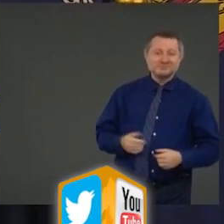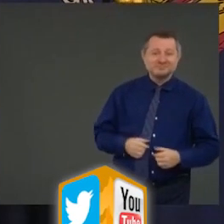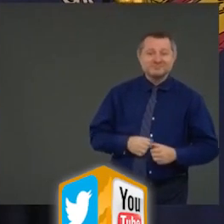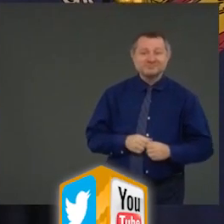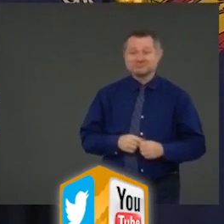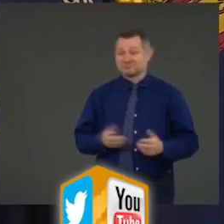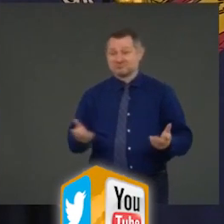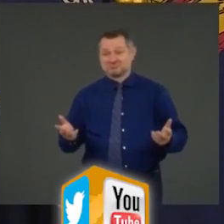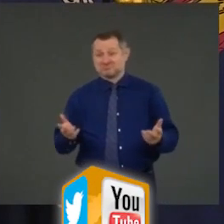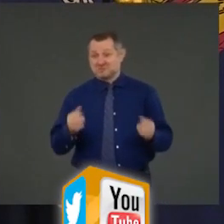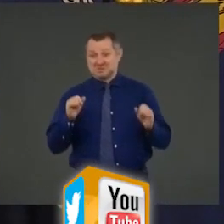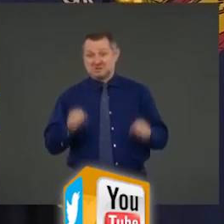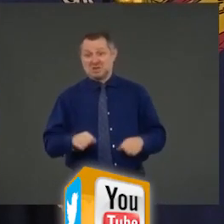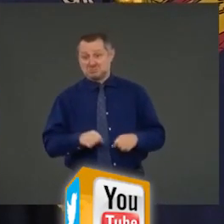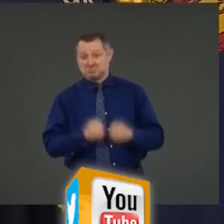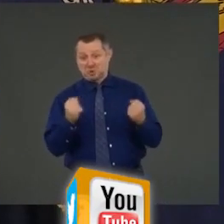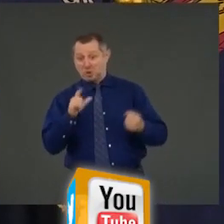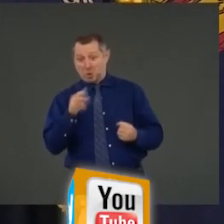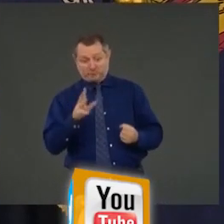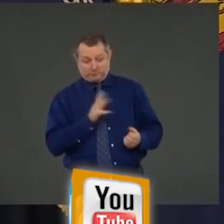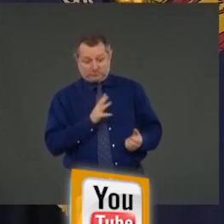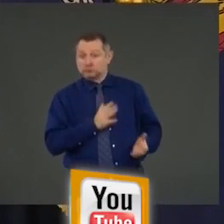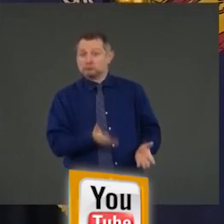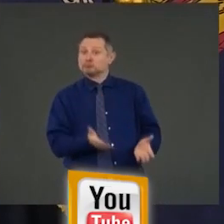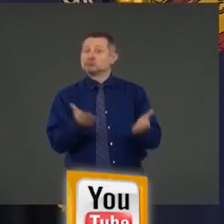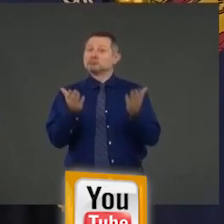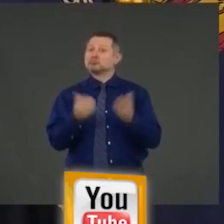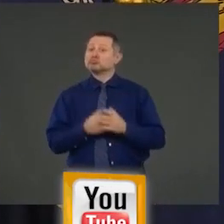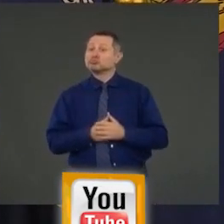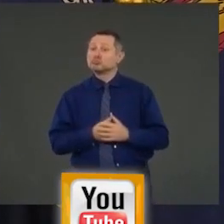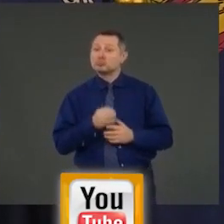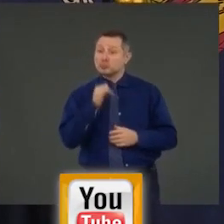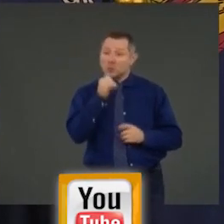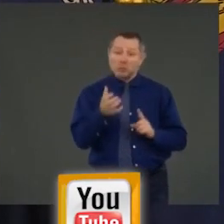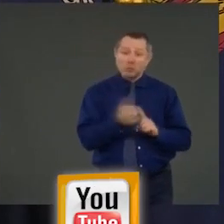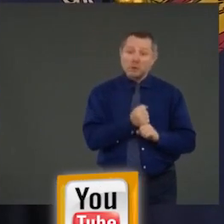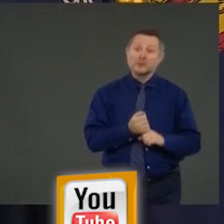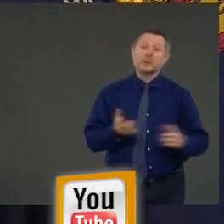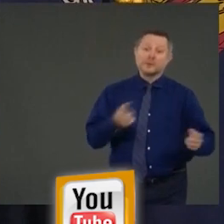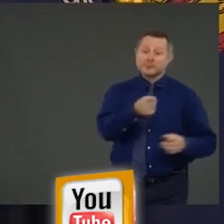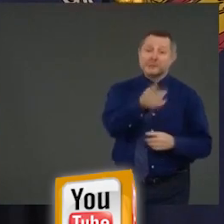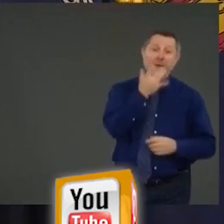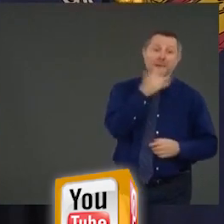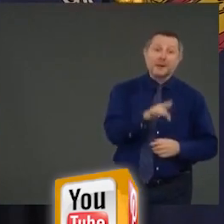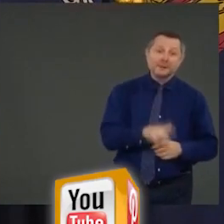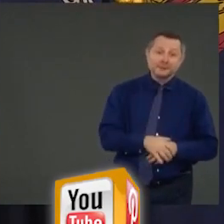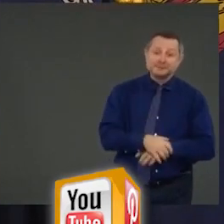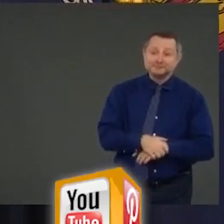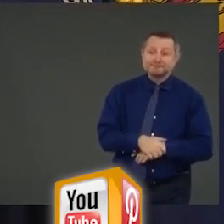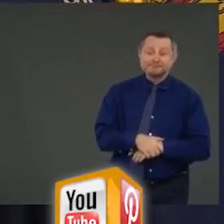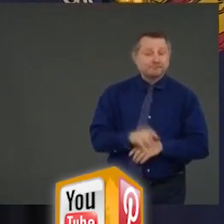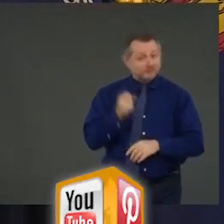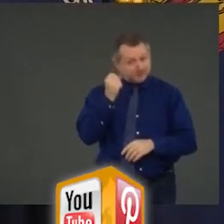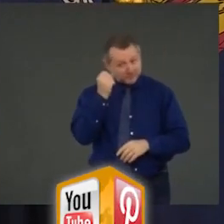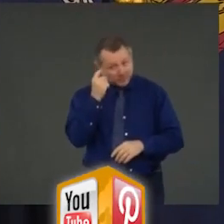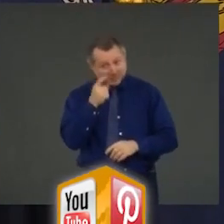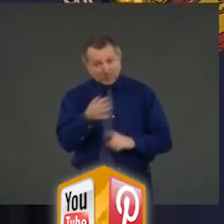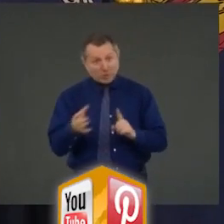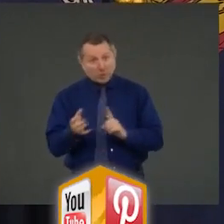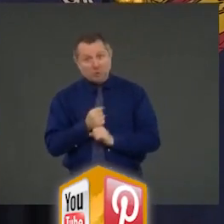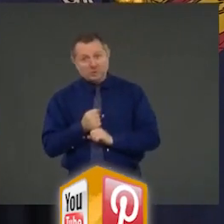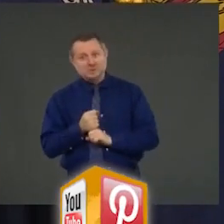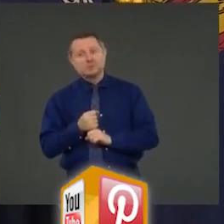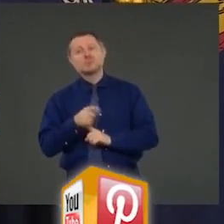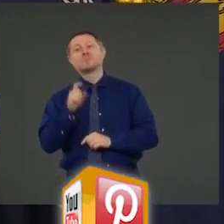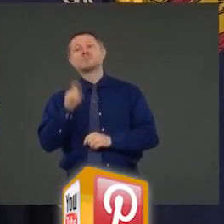the law, and if you don't get caught, you're fine. But that's a big if, right? You go to a business